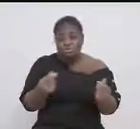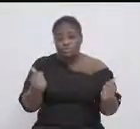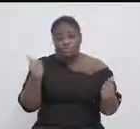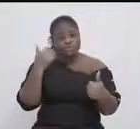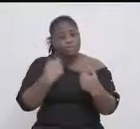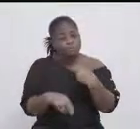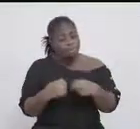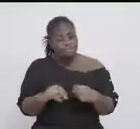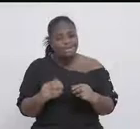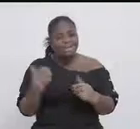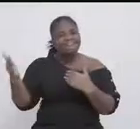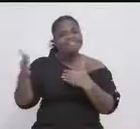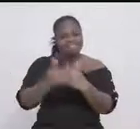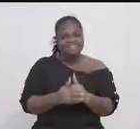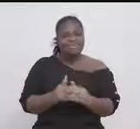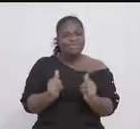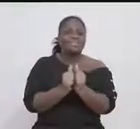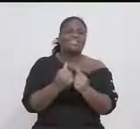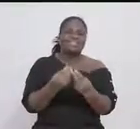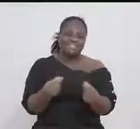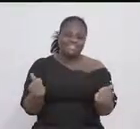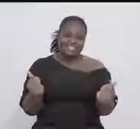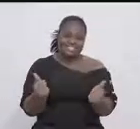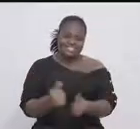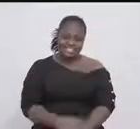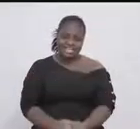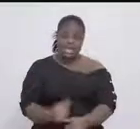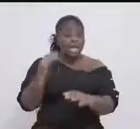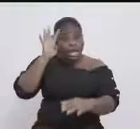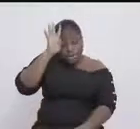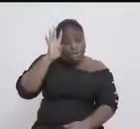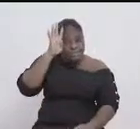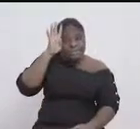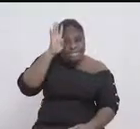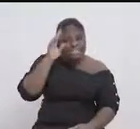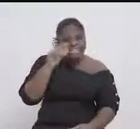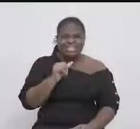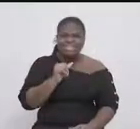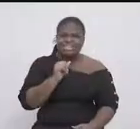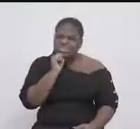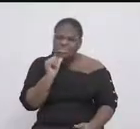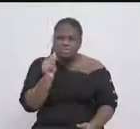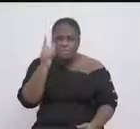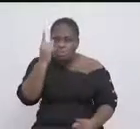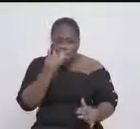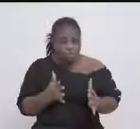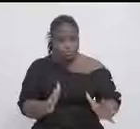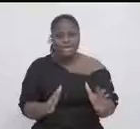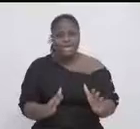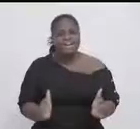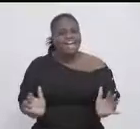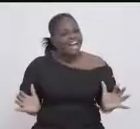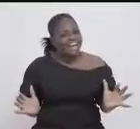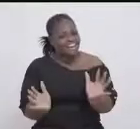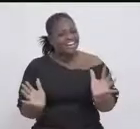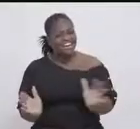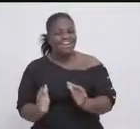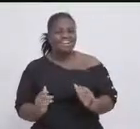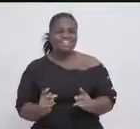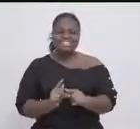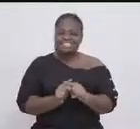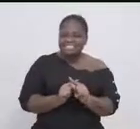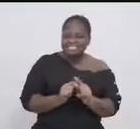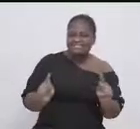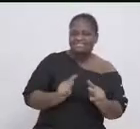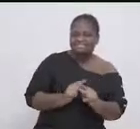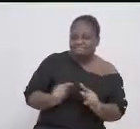and coming up with a solution for it. The thing about innovation is that it's not only one way. So we actually encourage different children with